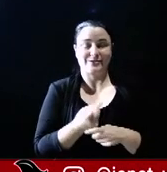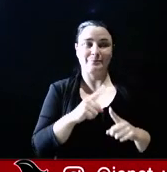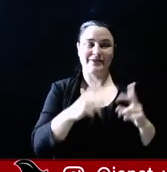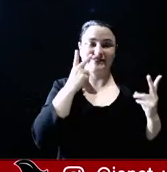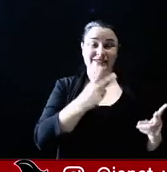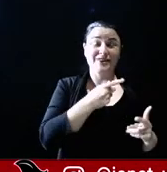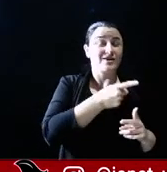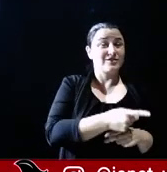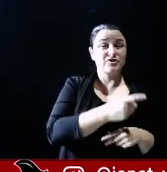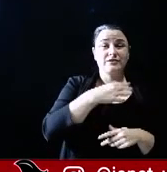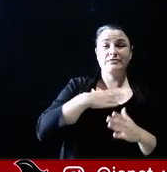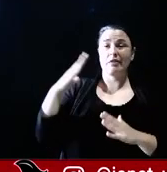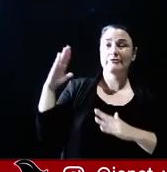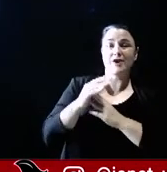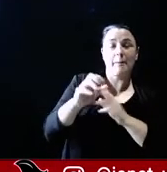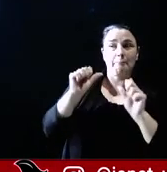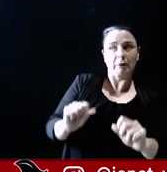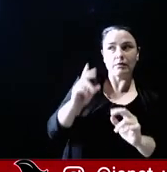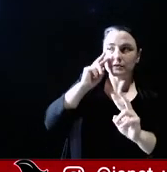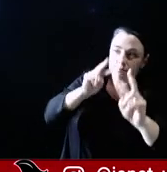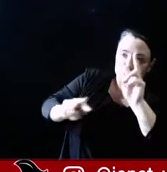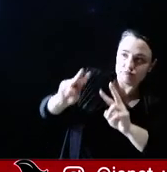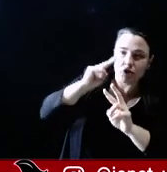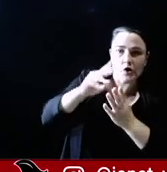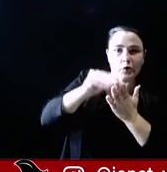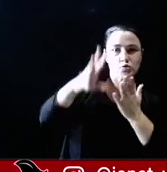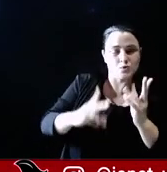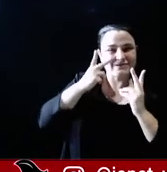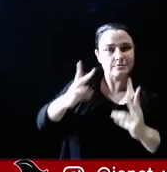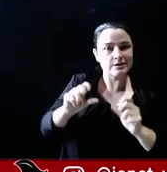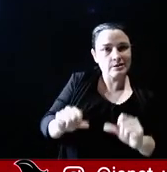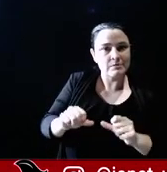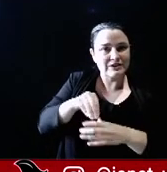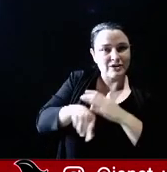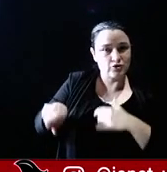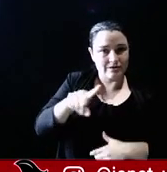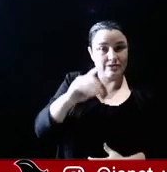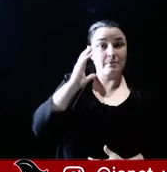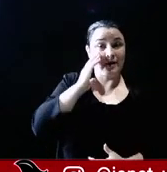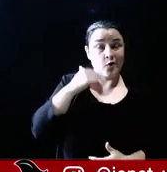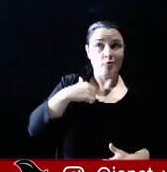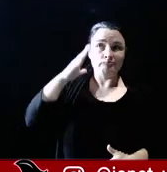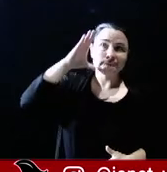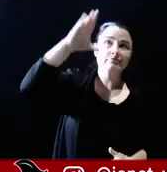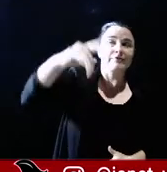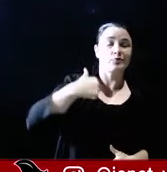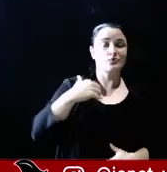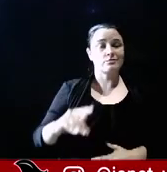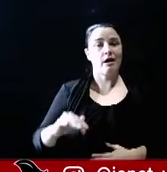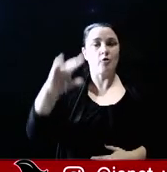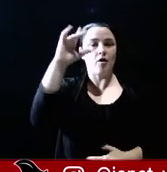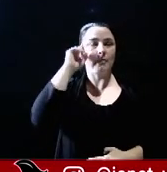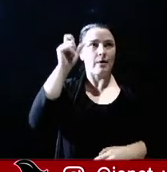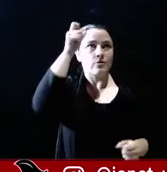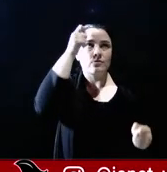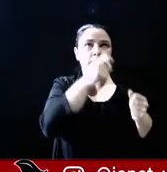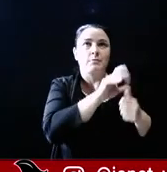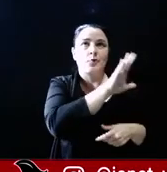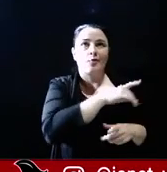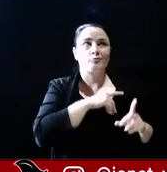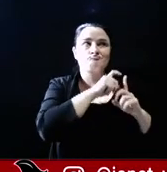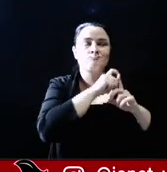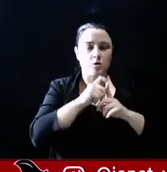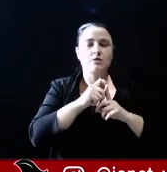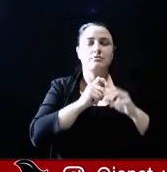Black. I know that as I grow up, her amazing words of inspiration will continue to motivate me in being the best person I can possibly